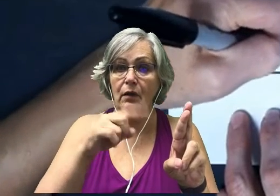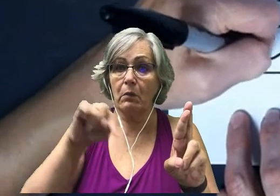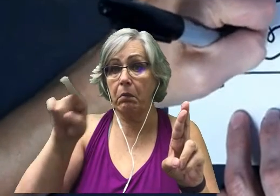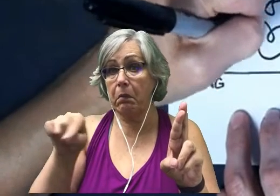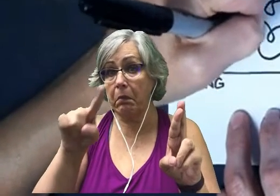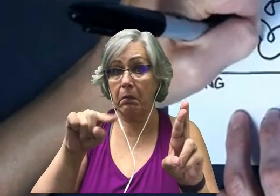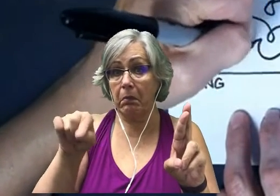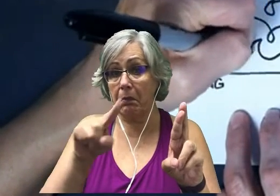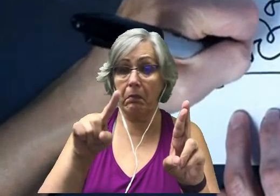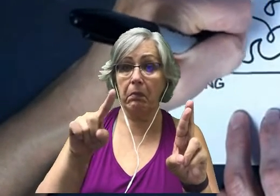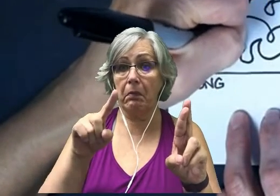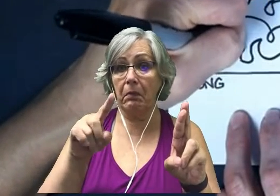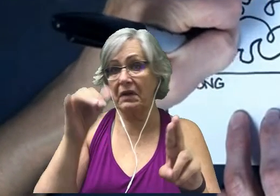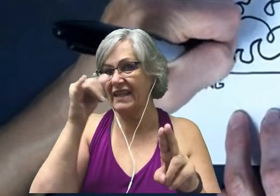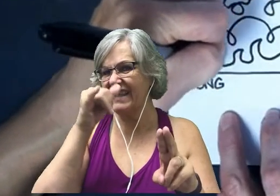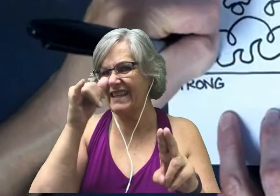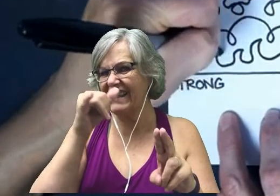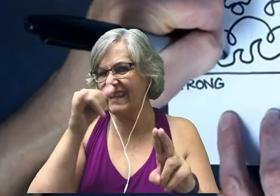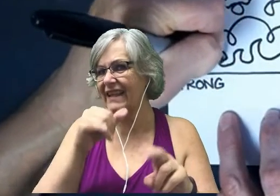something that's just kind of whimsical.